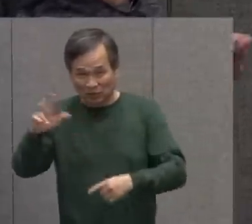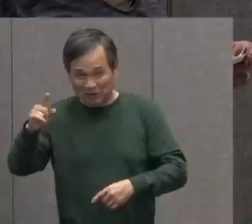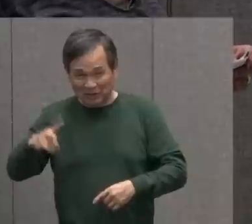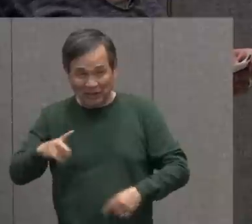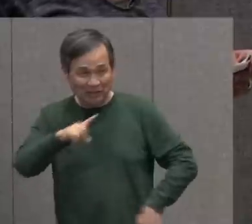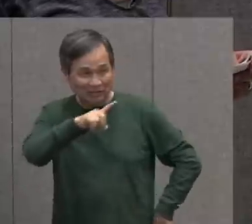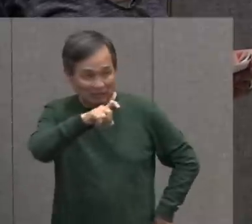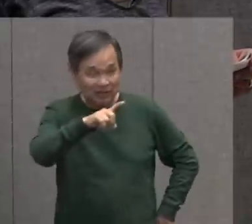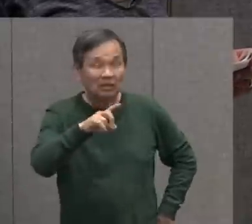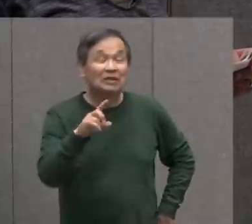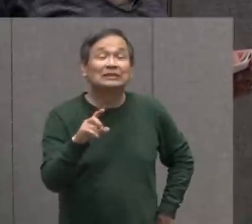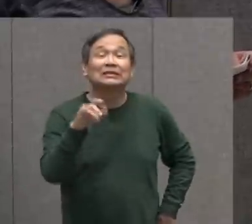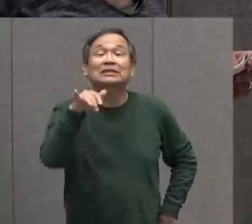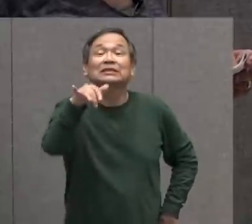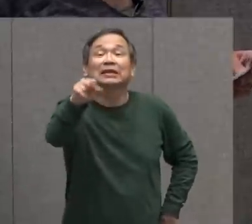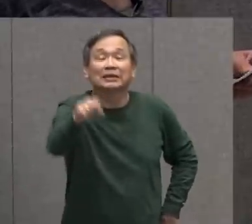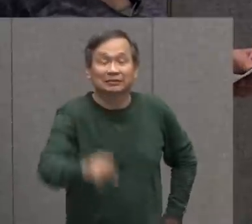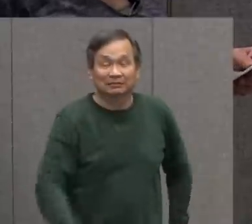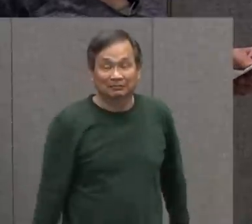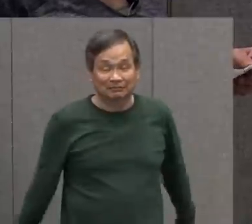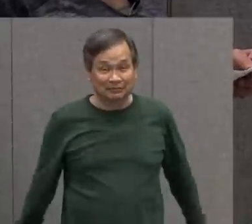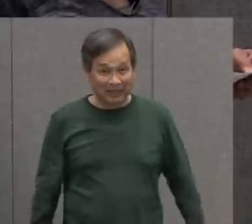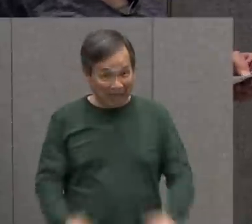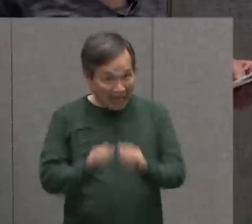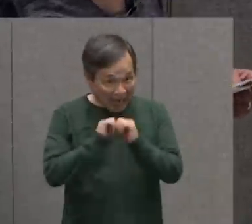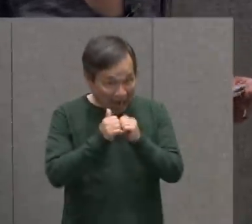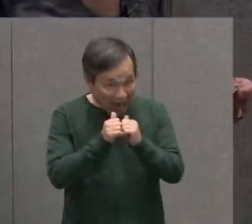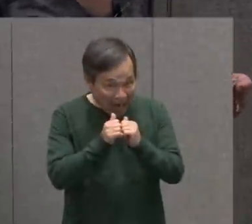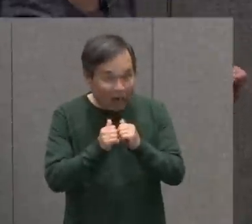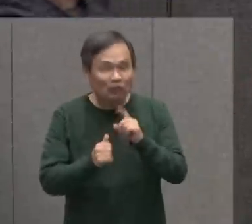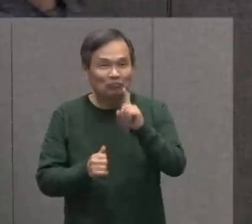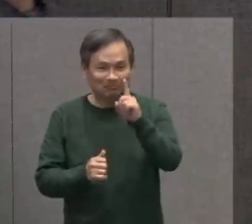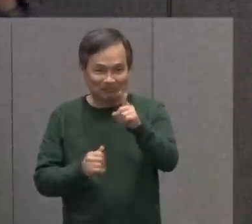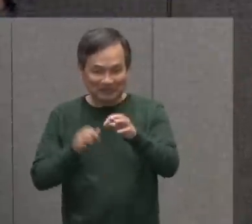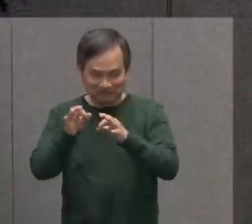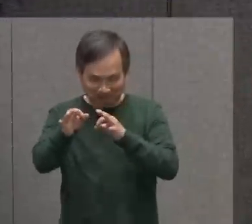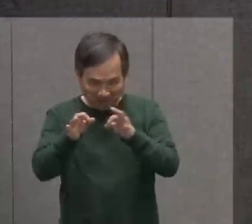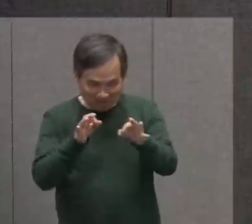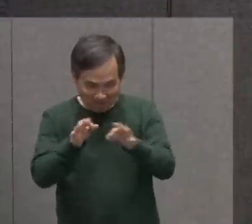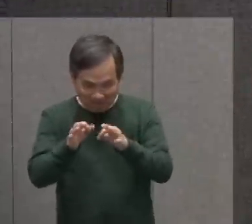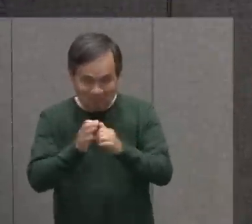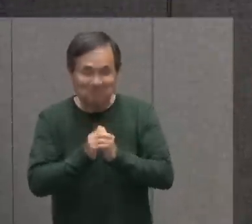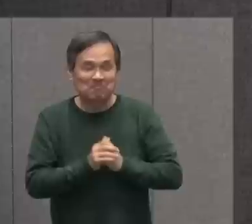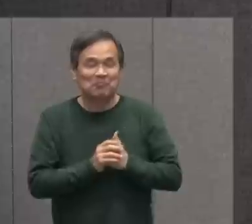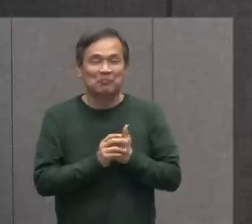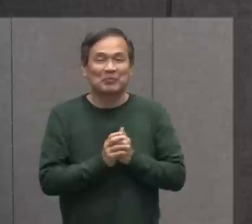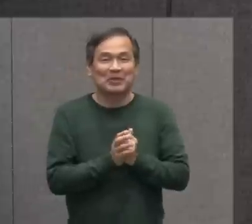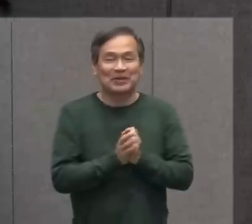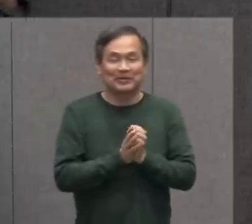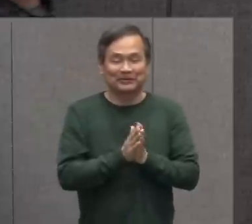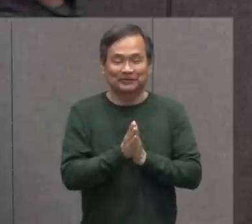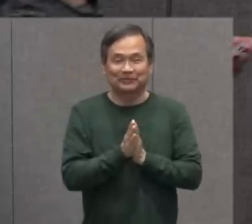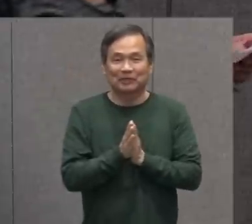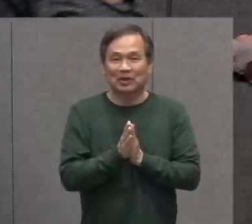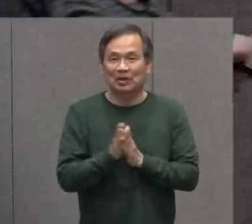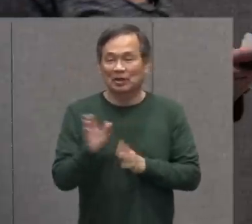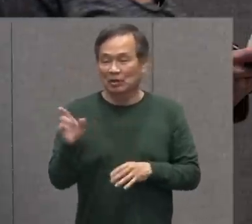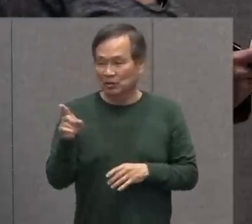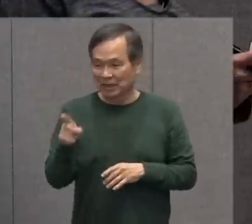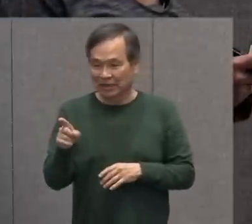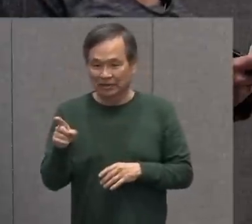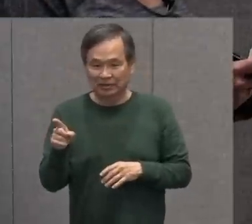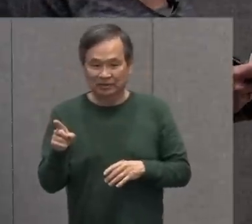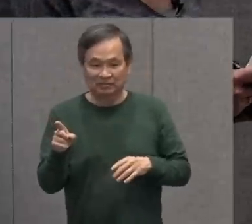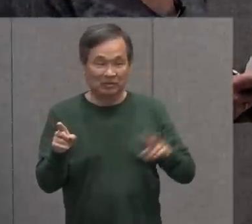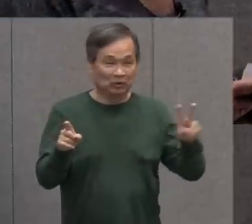We actually do. And the way that we have our 3 1/2, right, is that